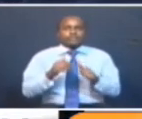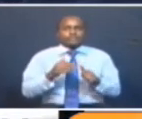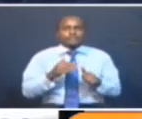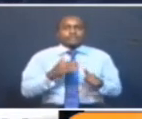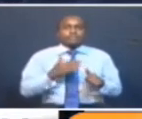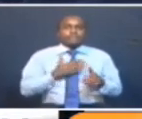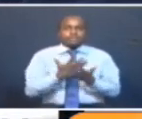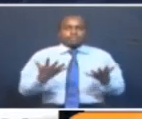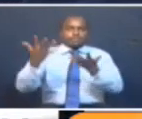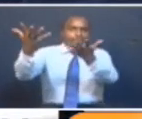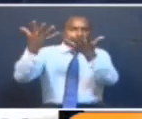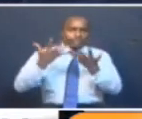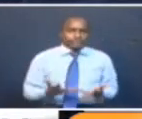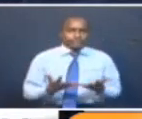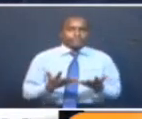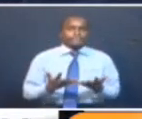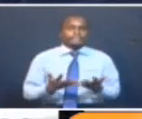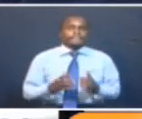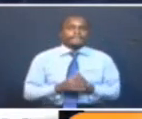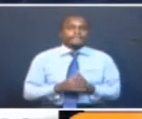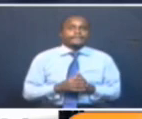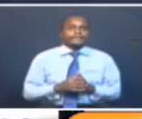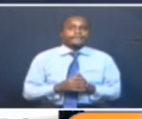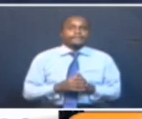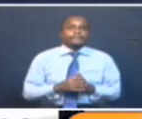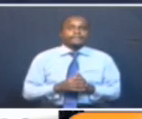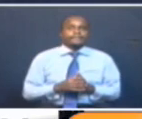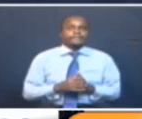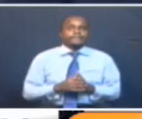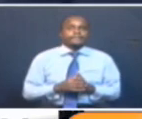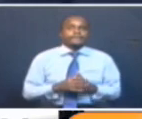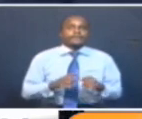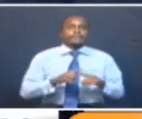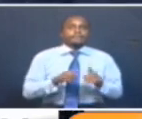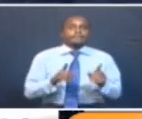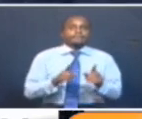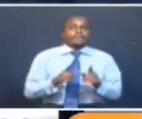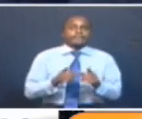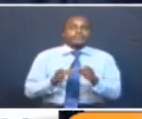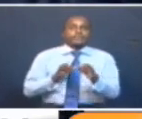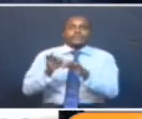in. I can explain that. But how would you explain it in the Ministry of,